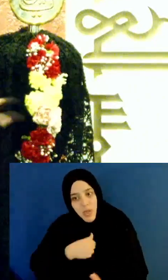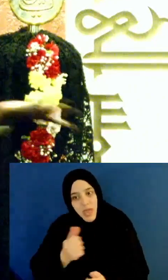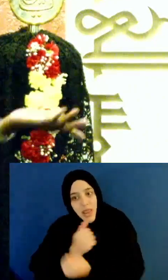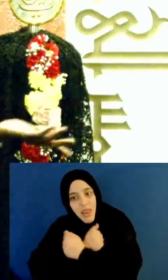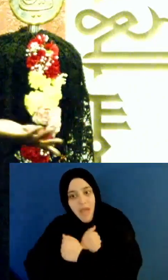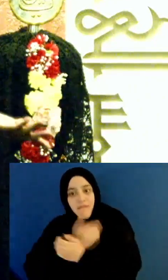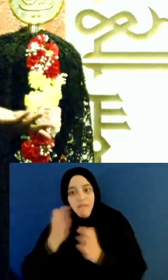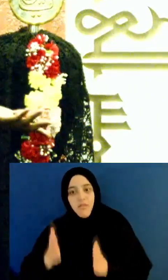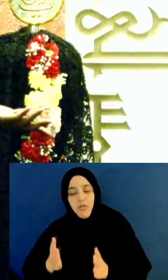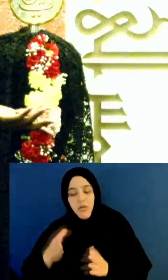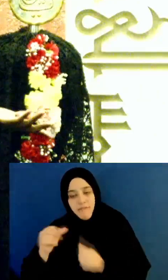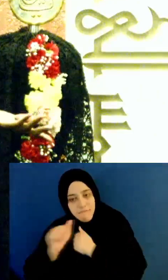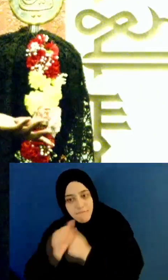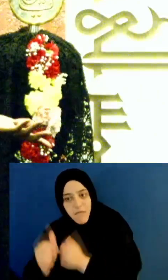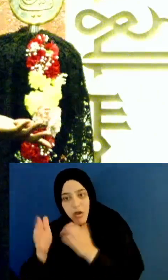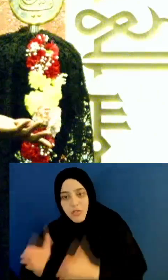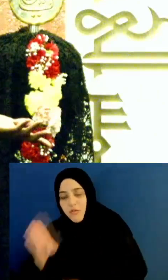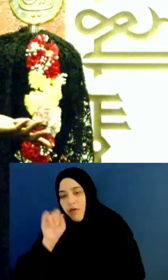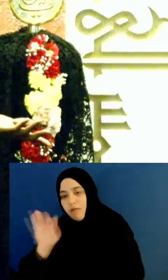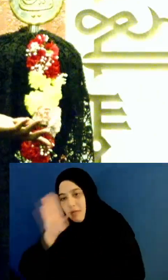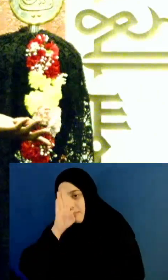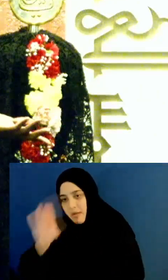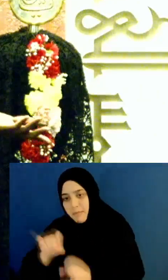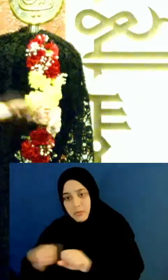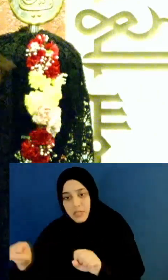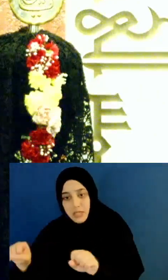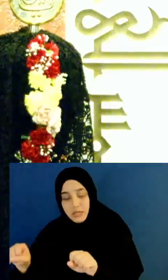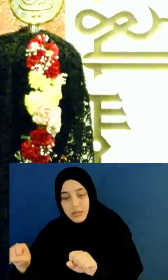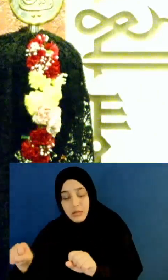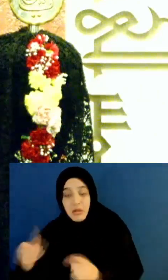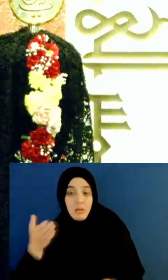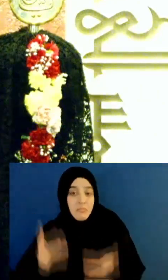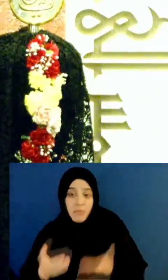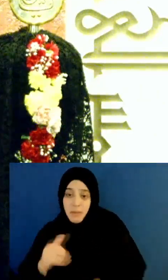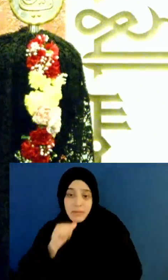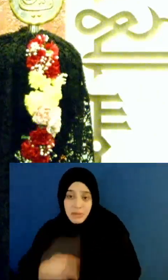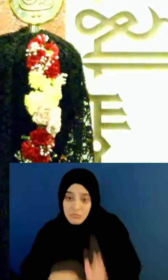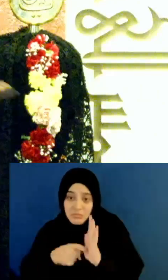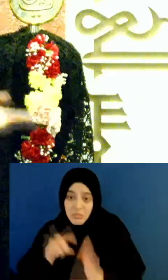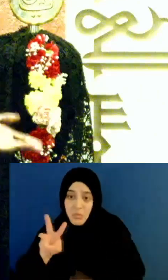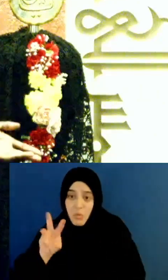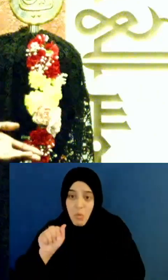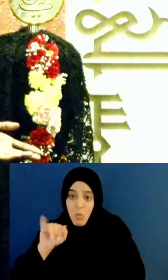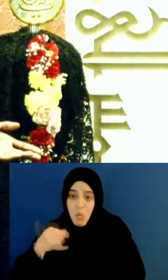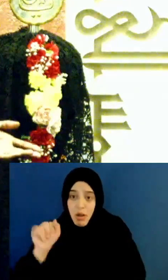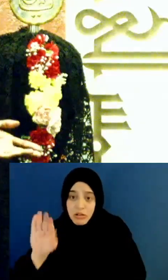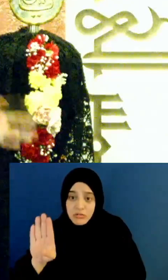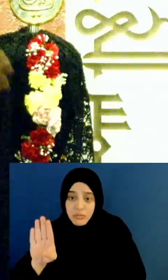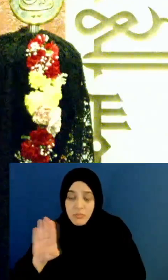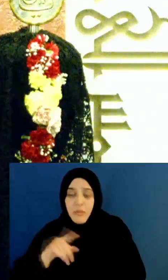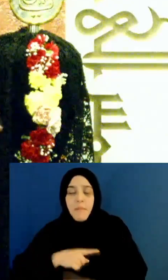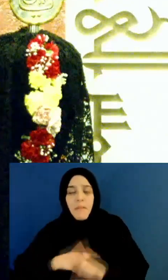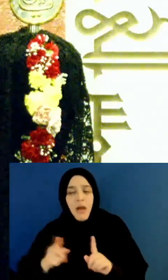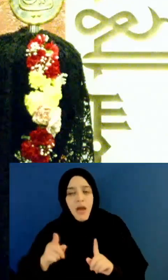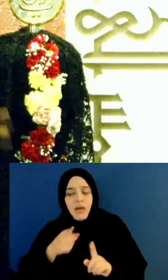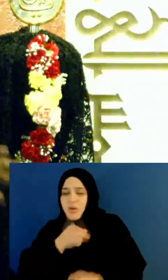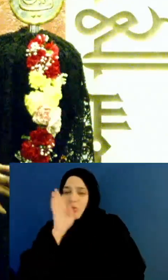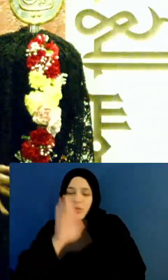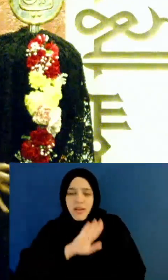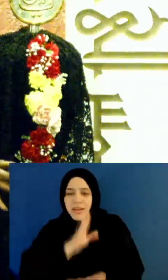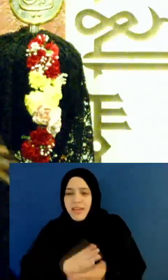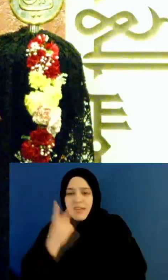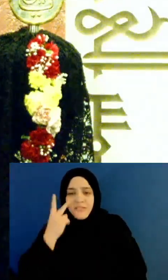Yes, it may not be wajib. But you will not come across any group on the face of the